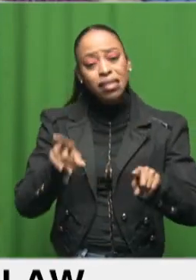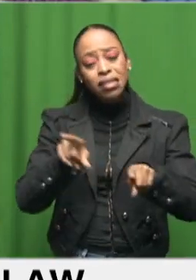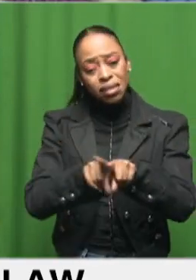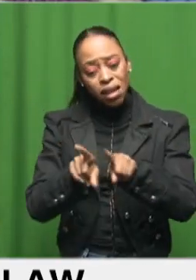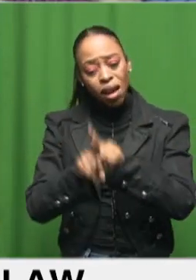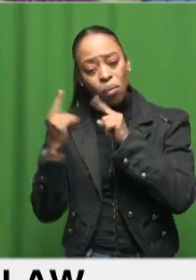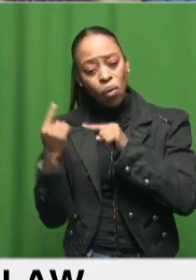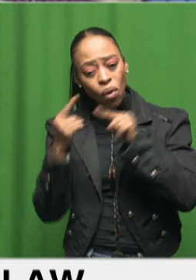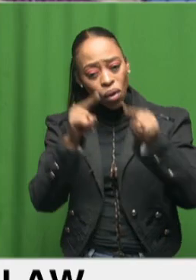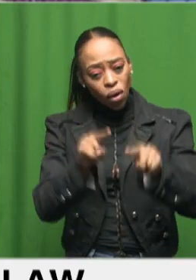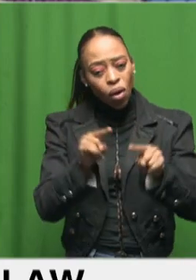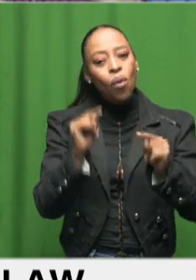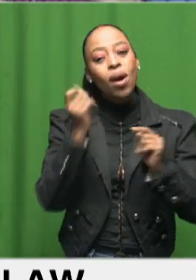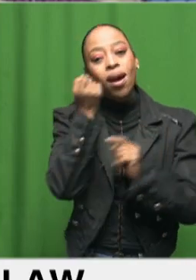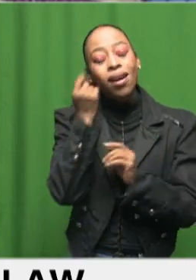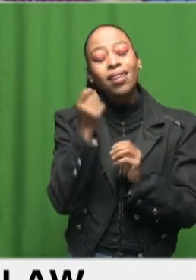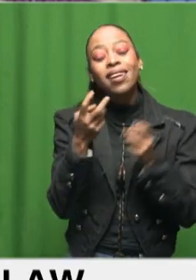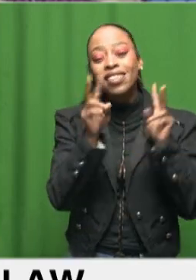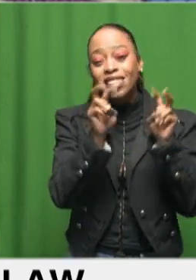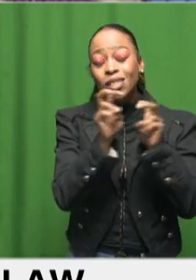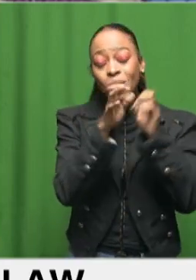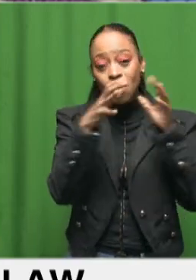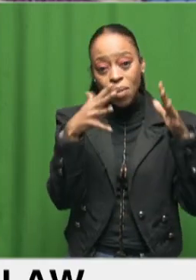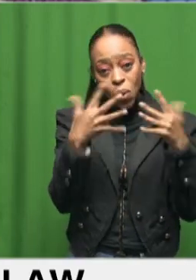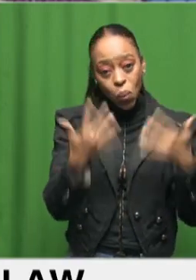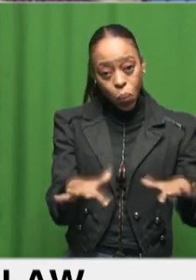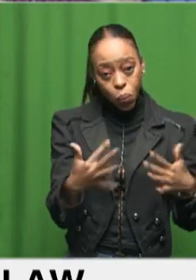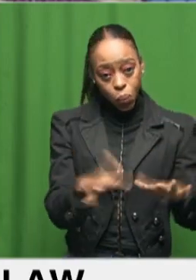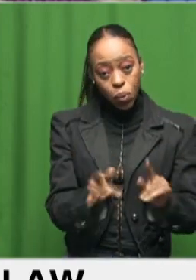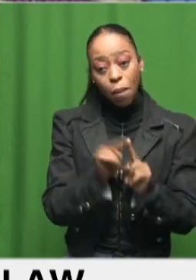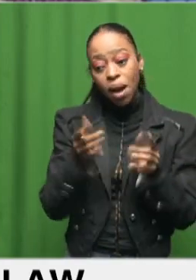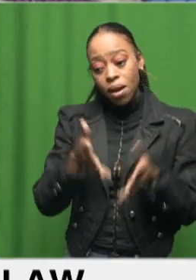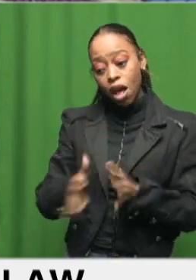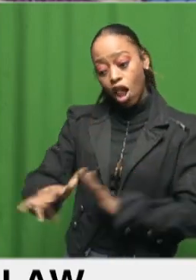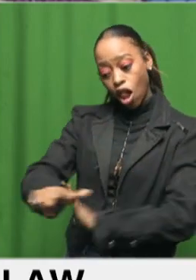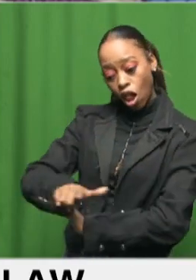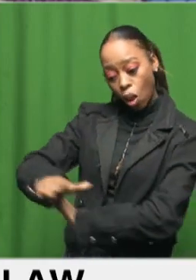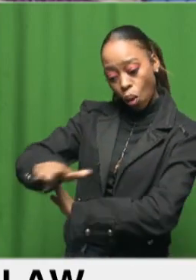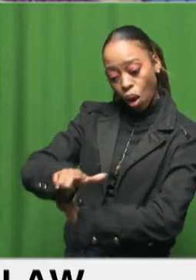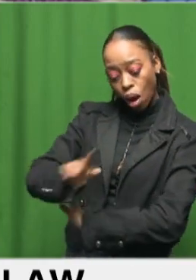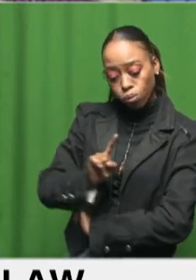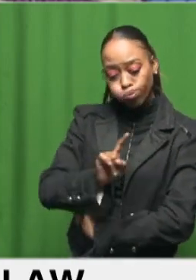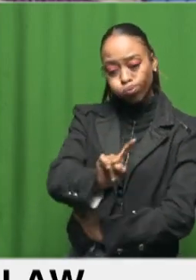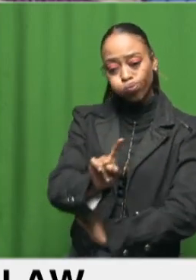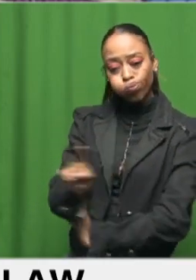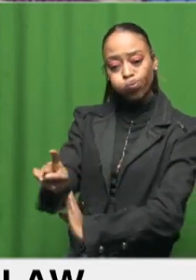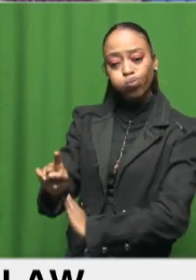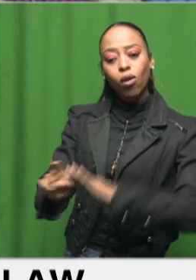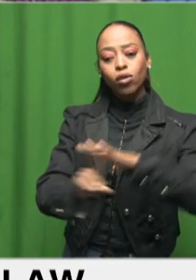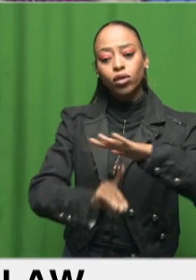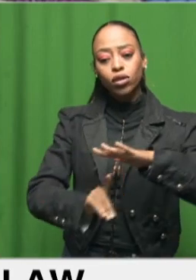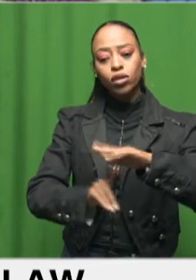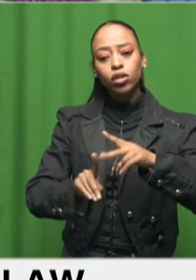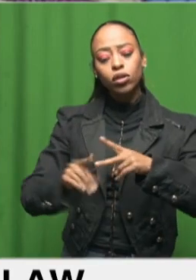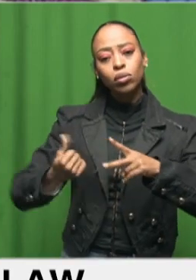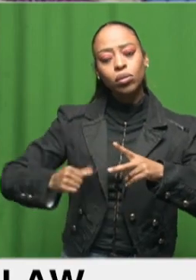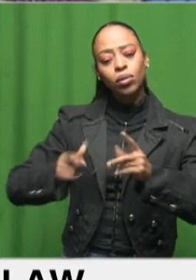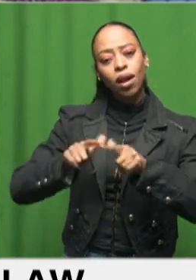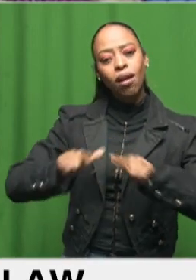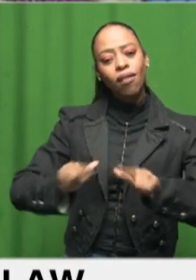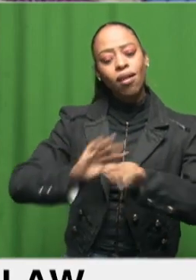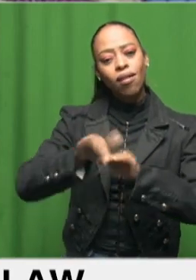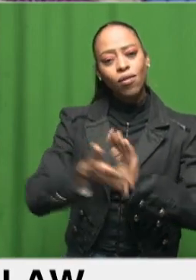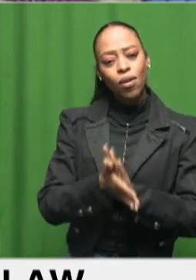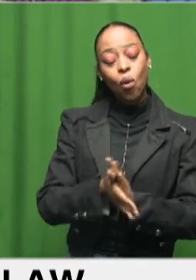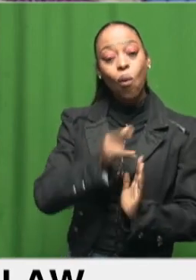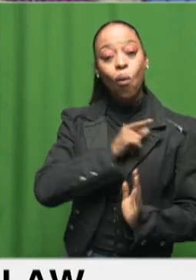knew that that's a major issue. So from here, we want to localize this debate to every district, to every municipality level and all